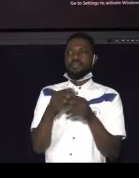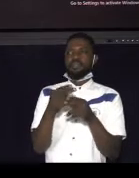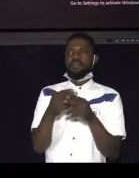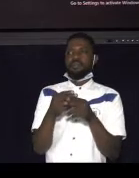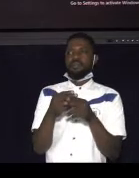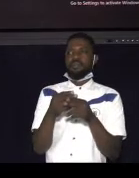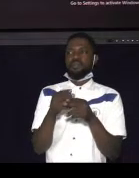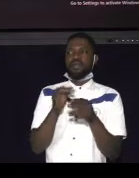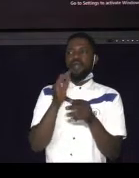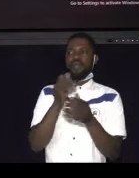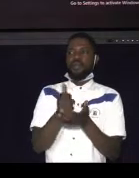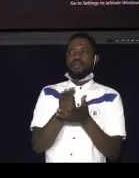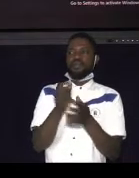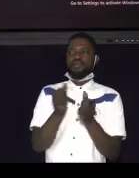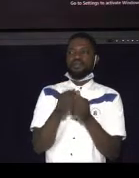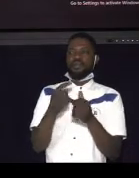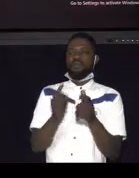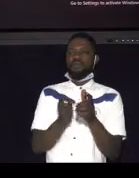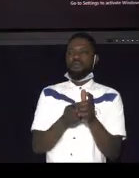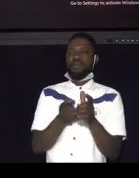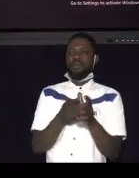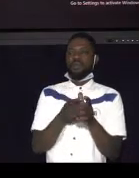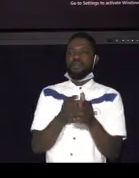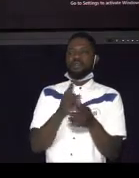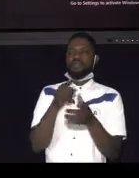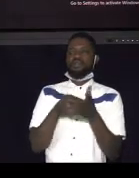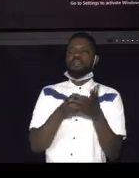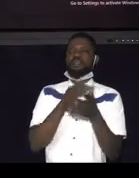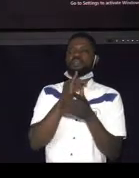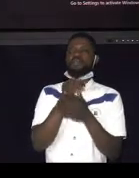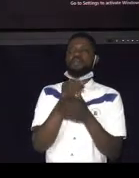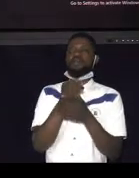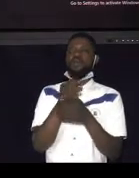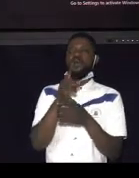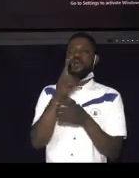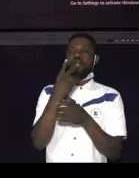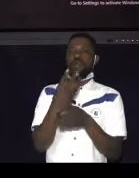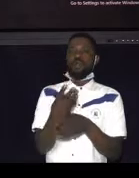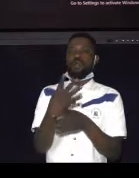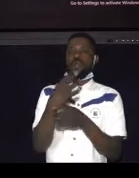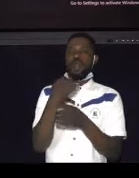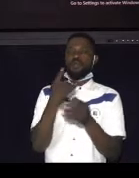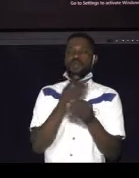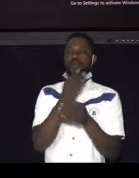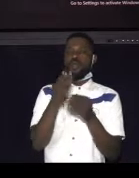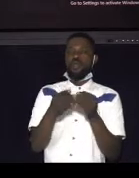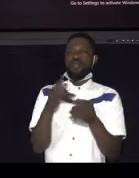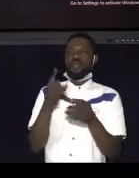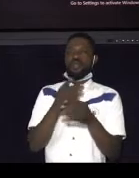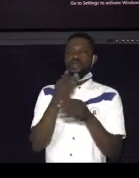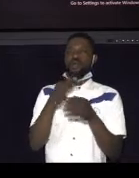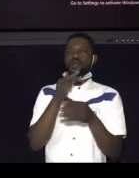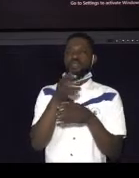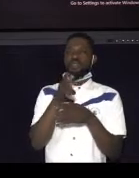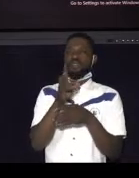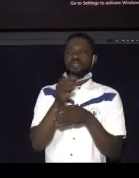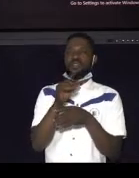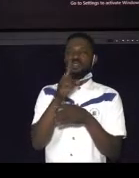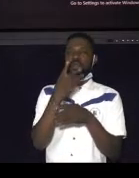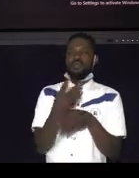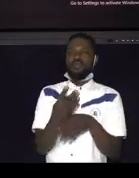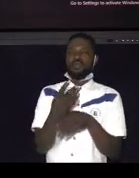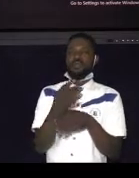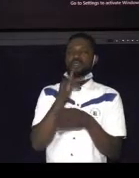to help you with the first one. This, of course, is 1/4 of the whole, and the whole is 360, so 1/4